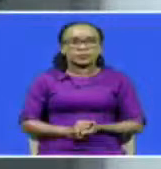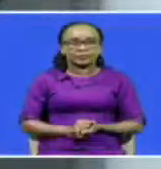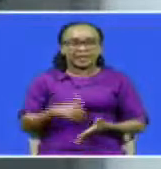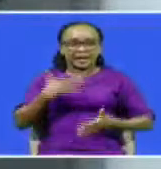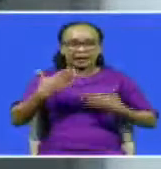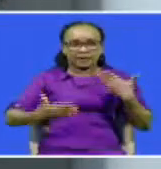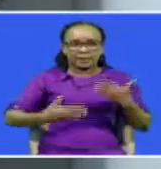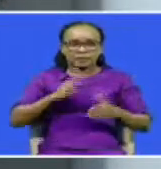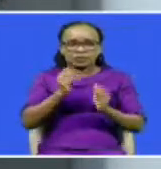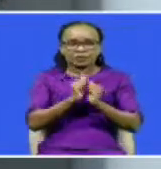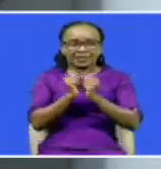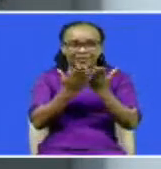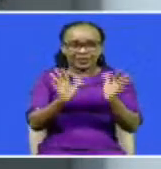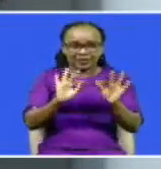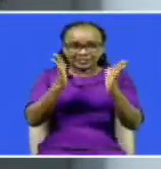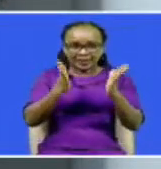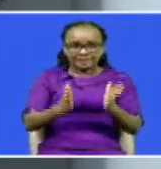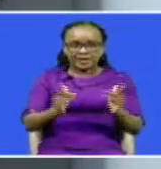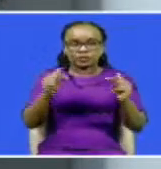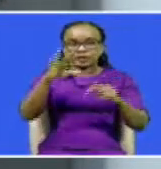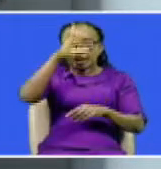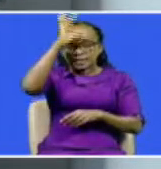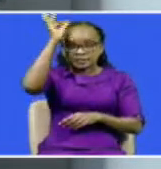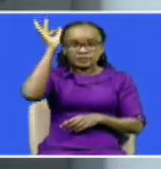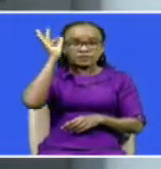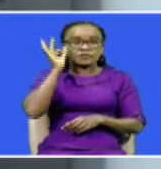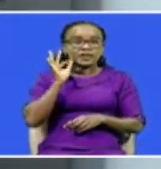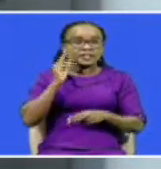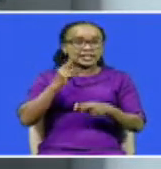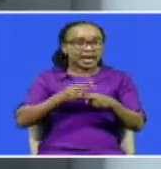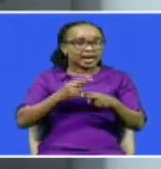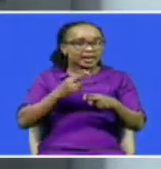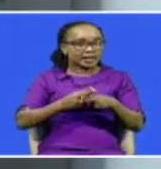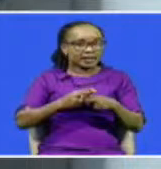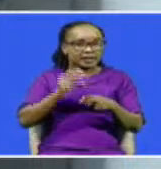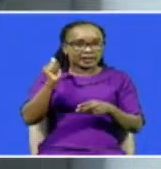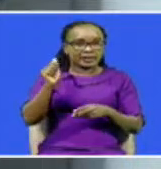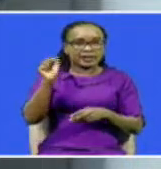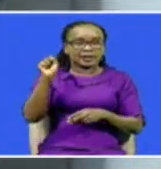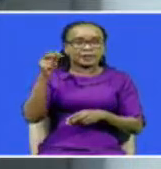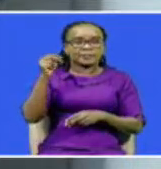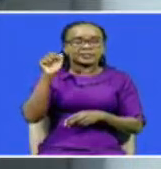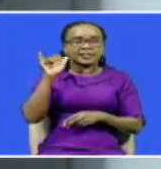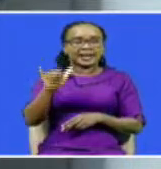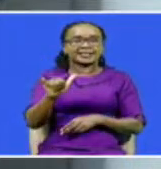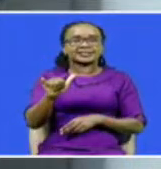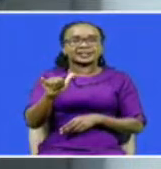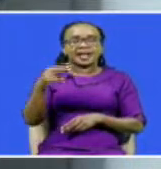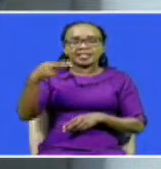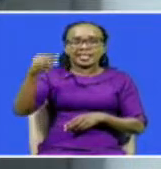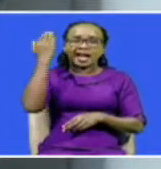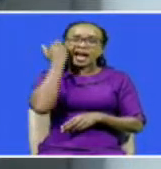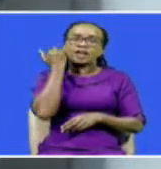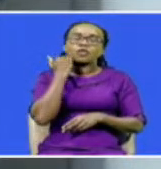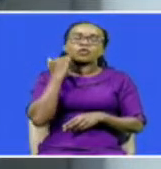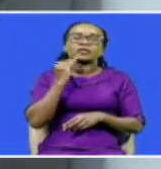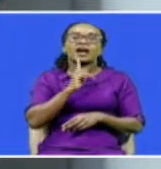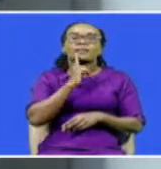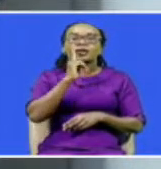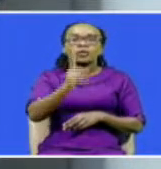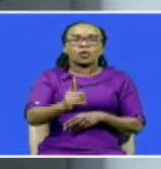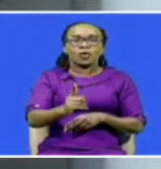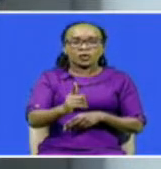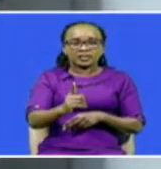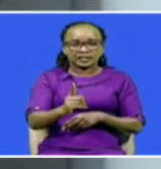pleasure to have you with us. Our sign language interpreter is Fresha Wanjiku and I am Ashley Mazuri. The High Court has directed the